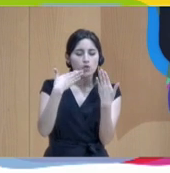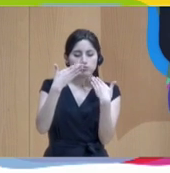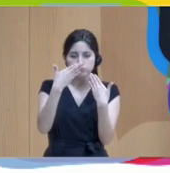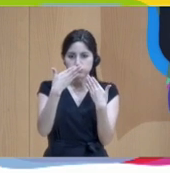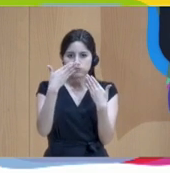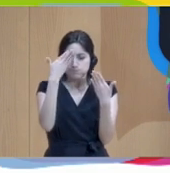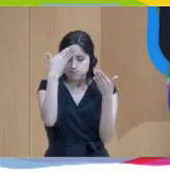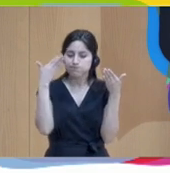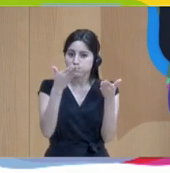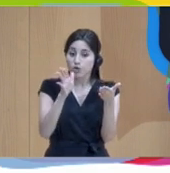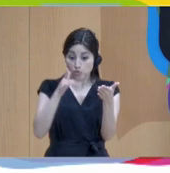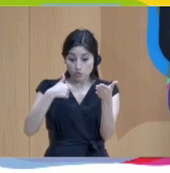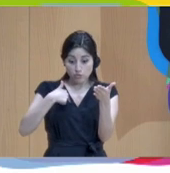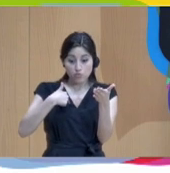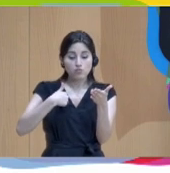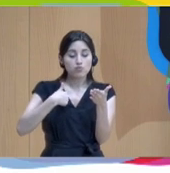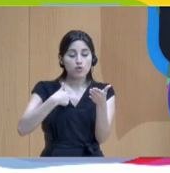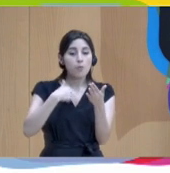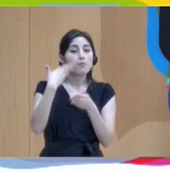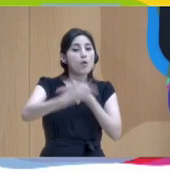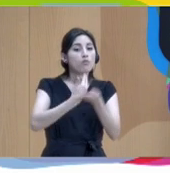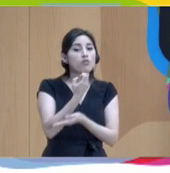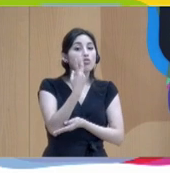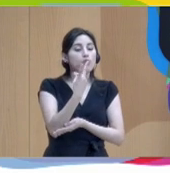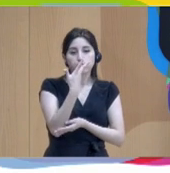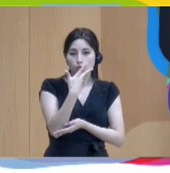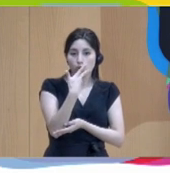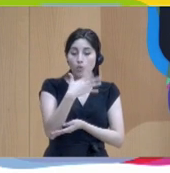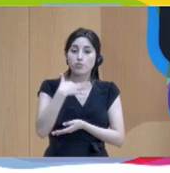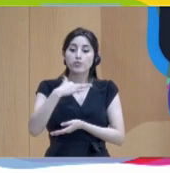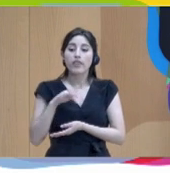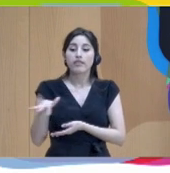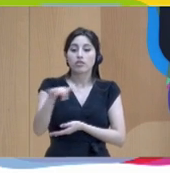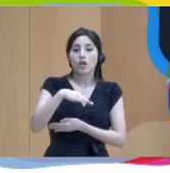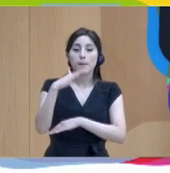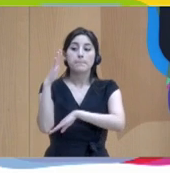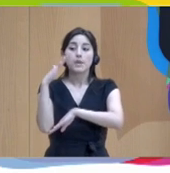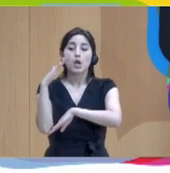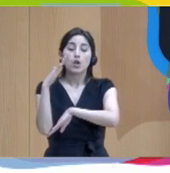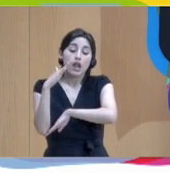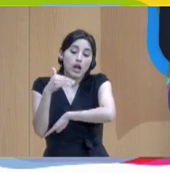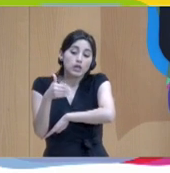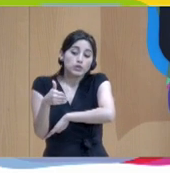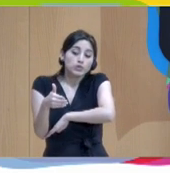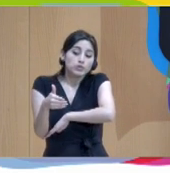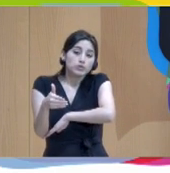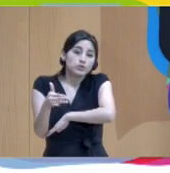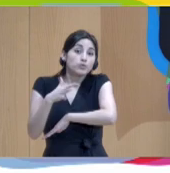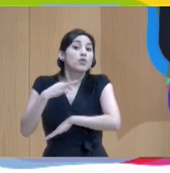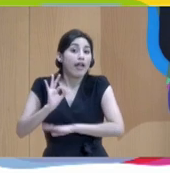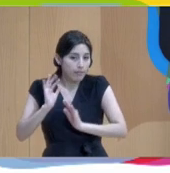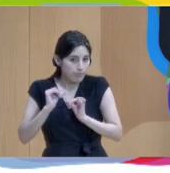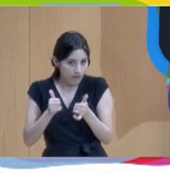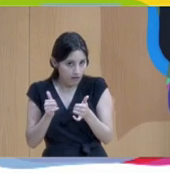maybe in Bologna also starting, I don't know yet anything concrete. So, they have awakened